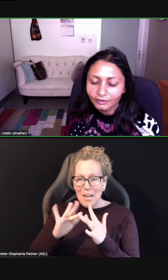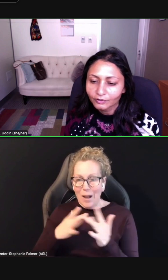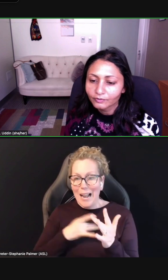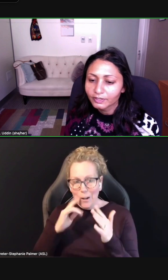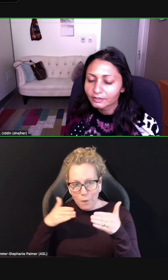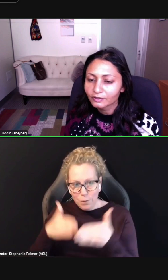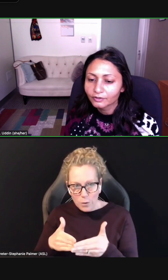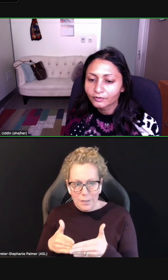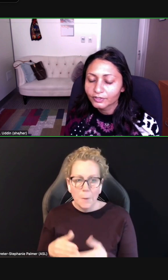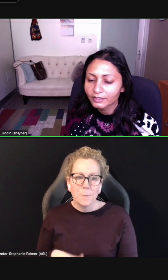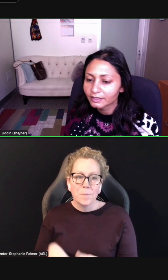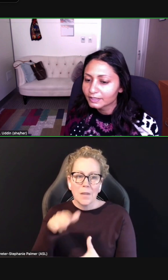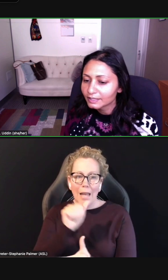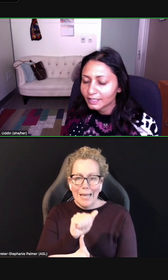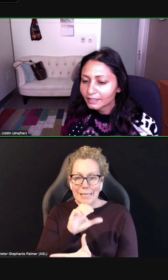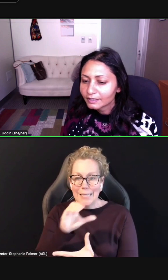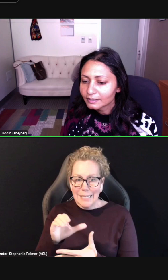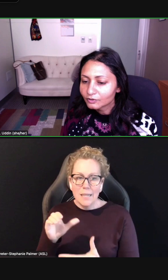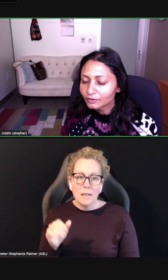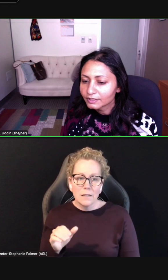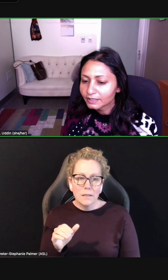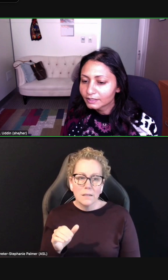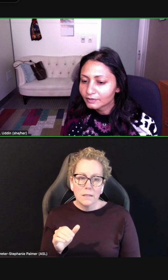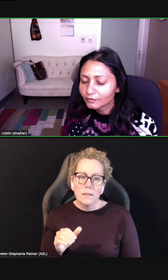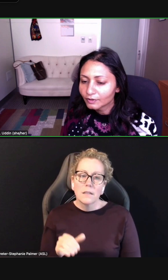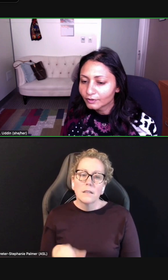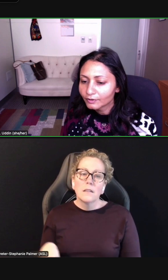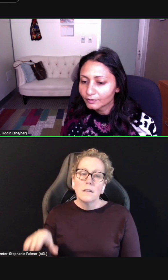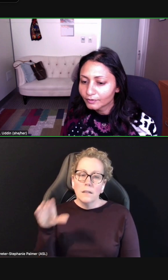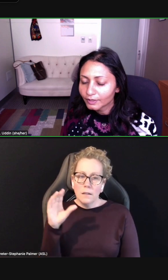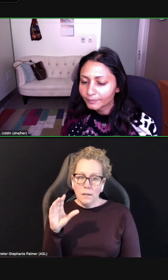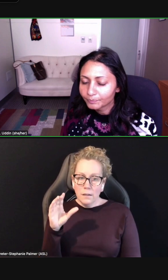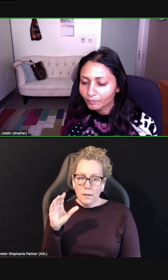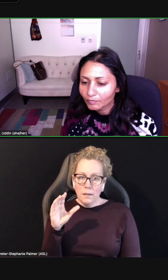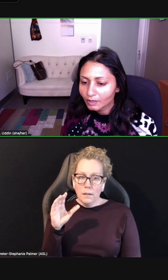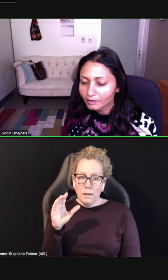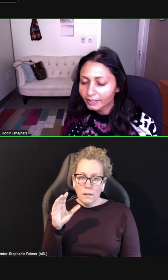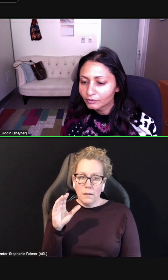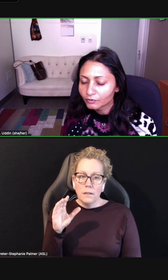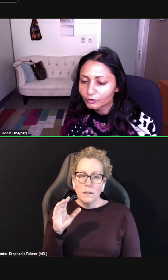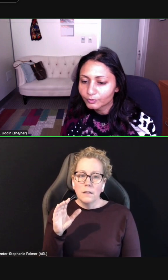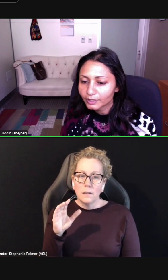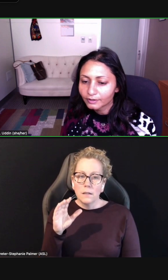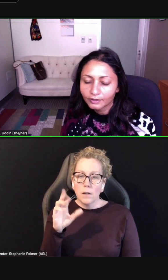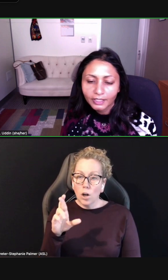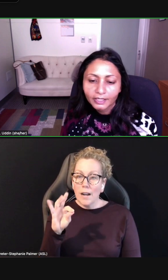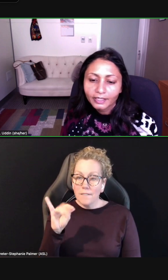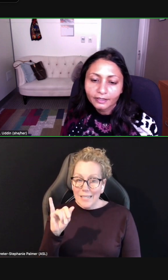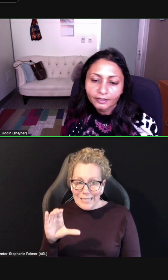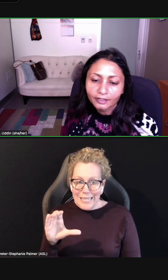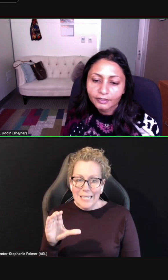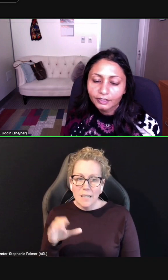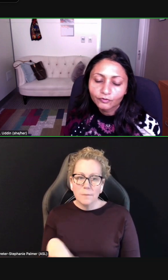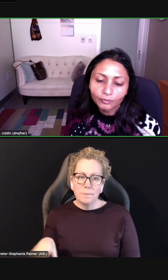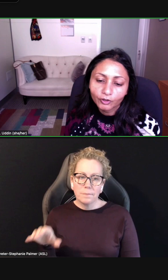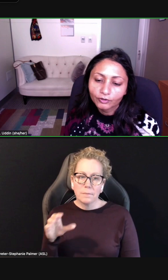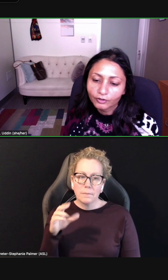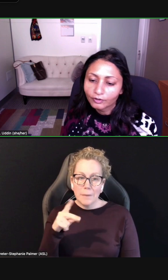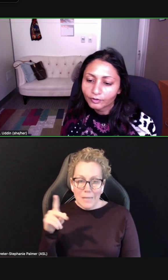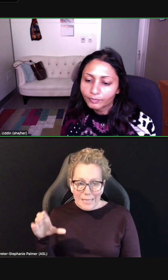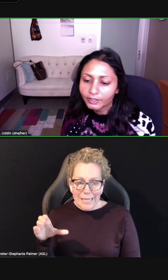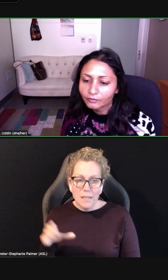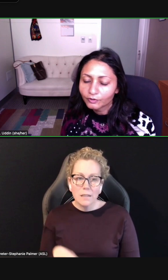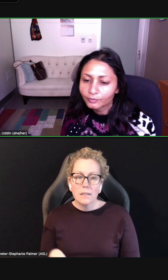on, the cingulate-insular or salience, the central executive or the lateral frontoparietal, and the default